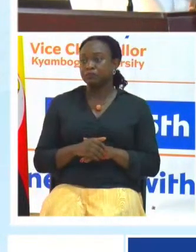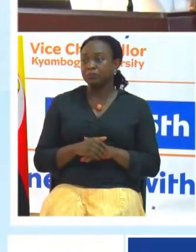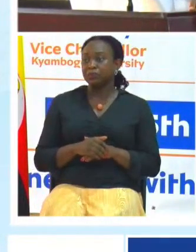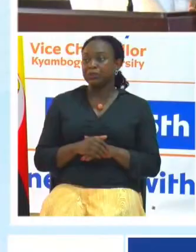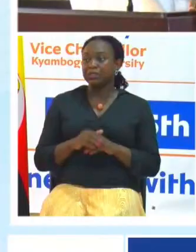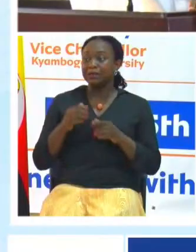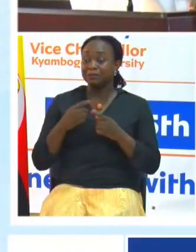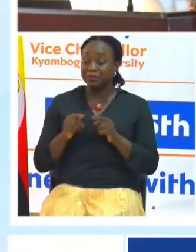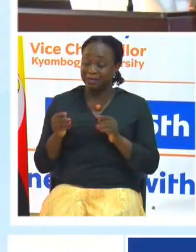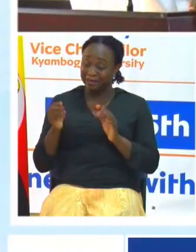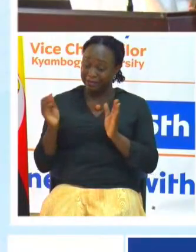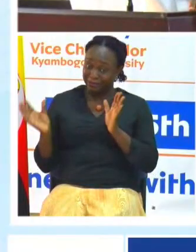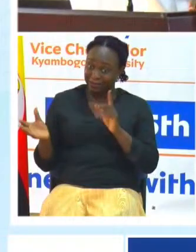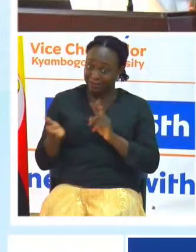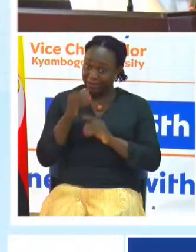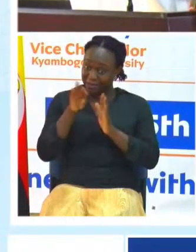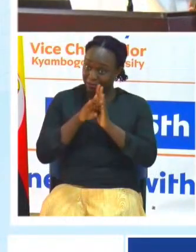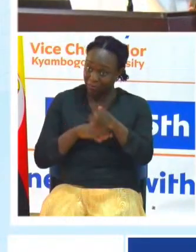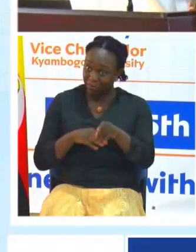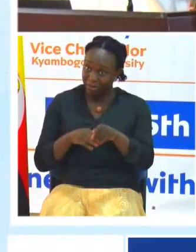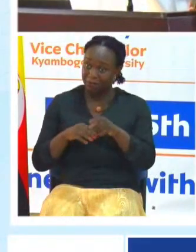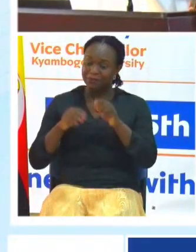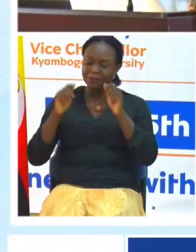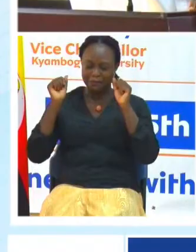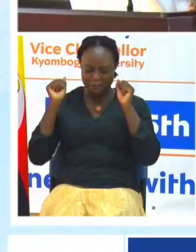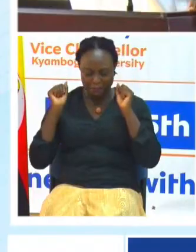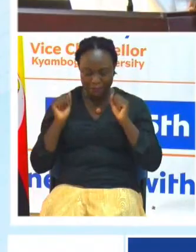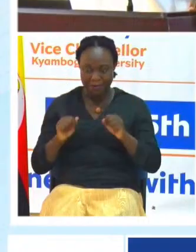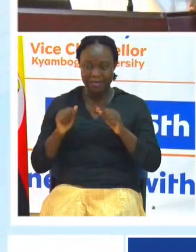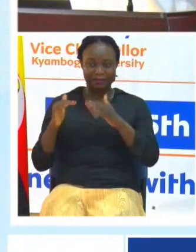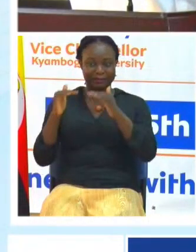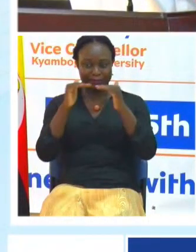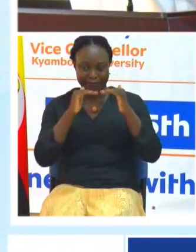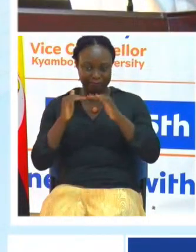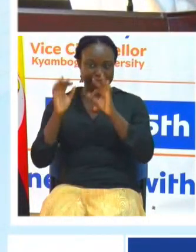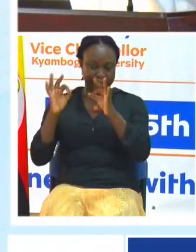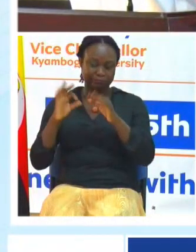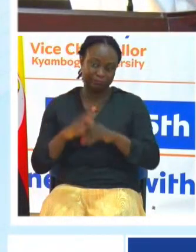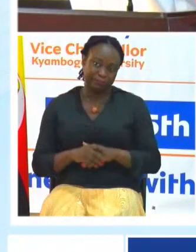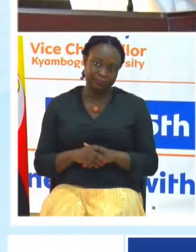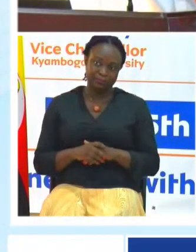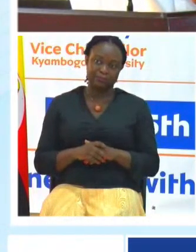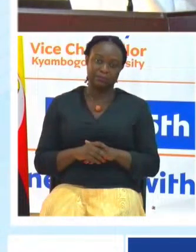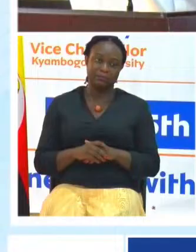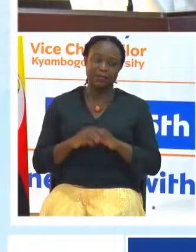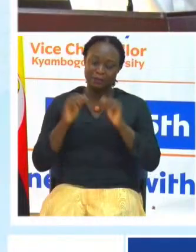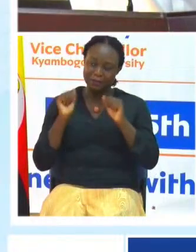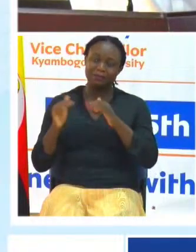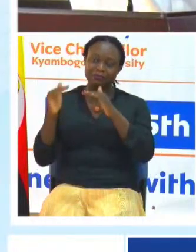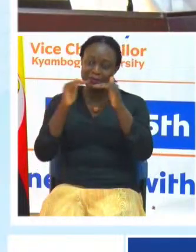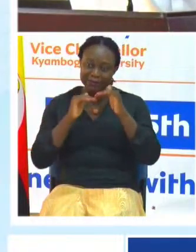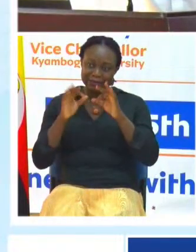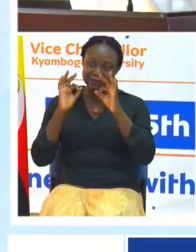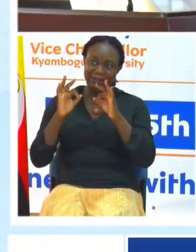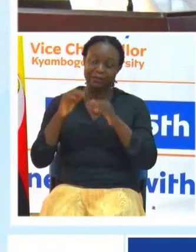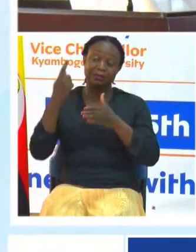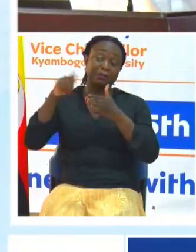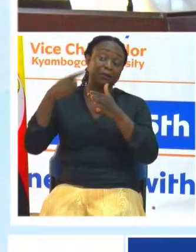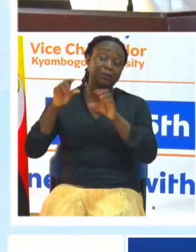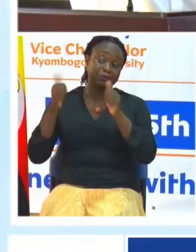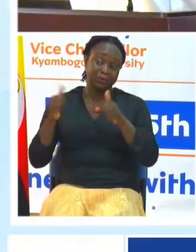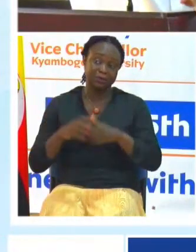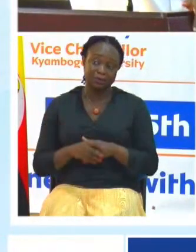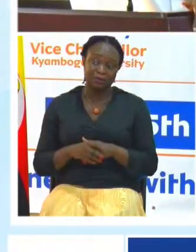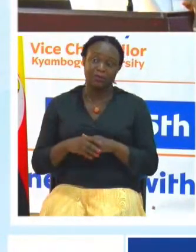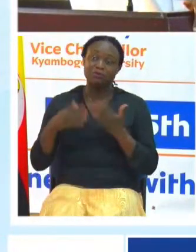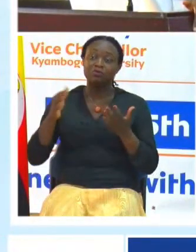only get into that program, you have to be really outstanding. And he was outstanding. So when I talk about that they want to look